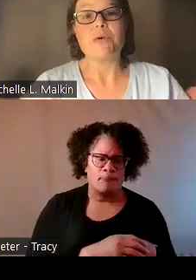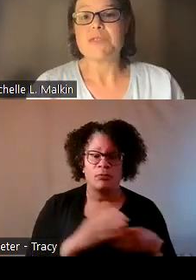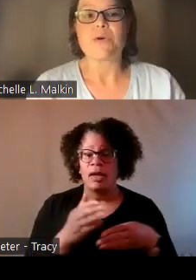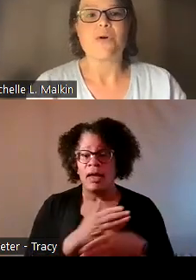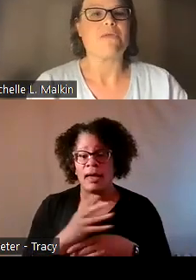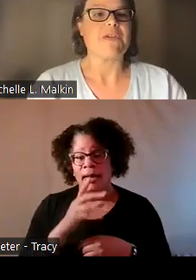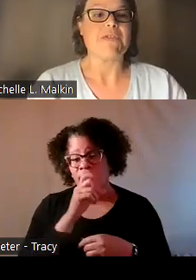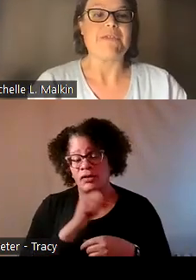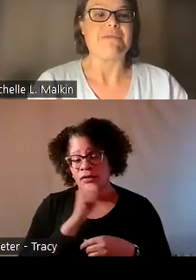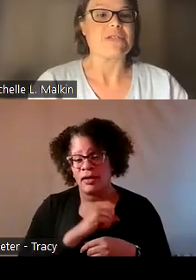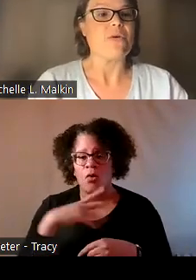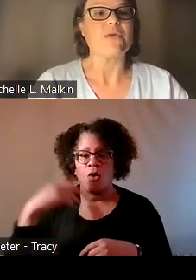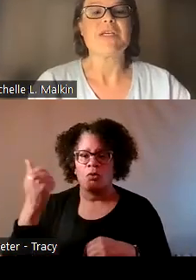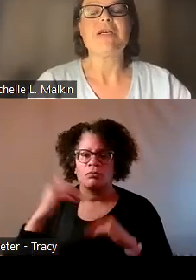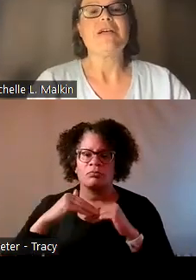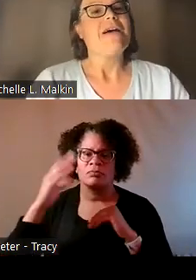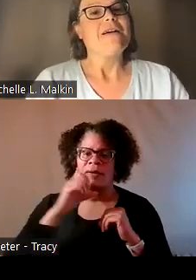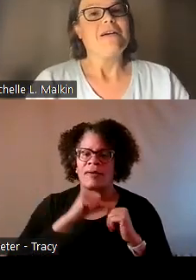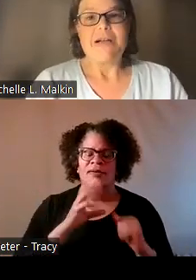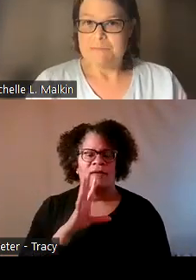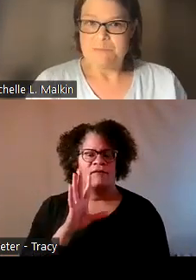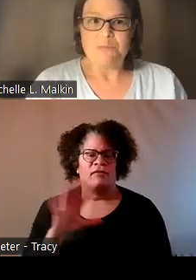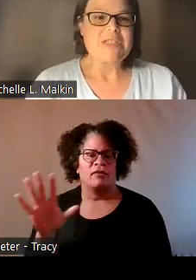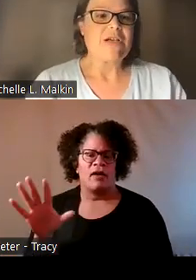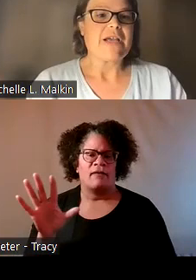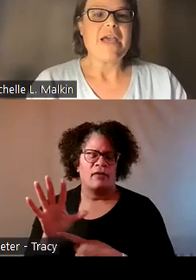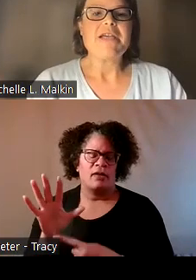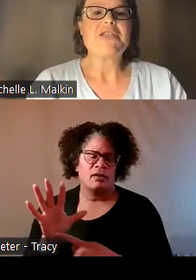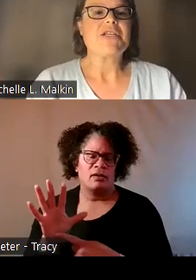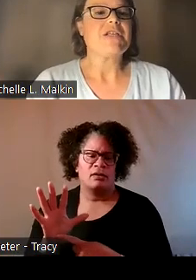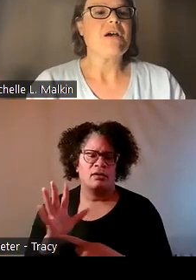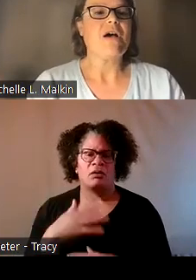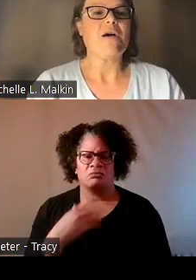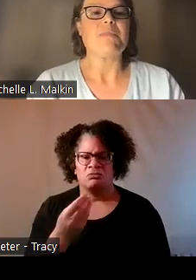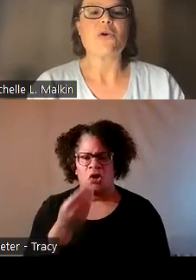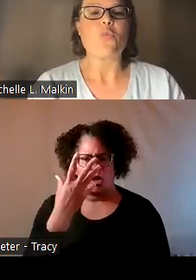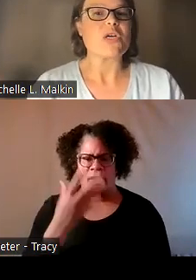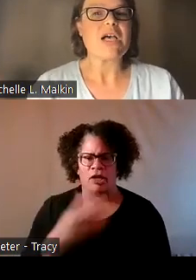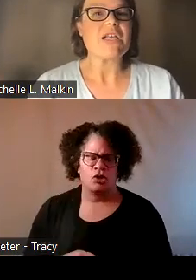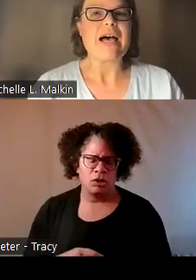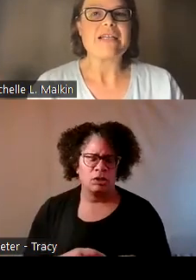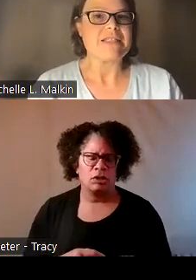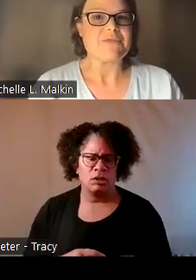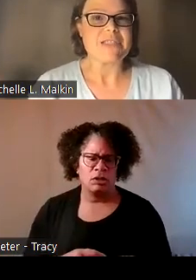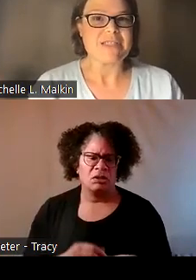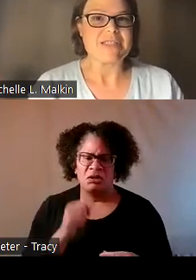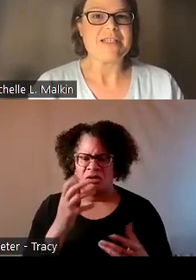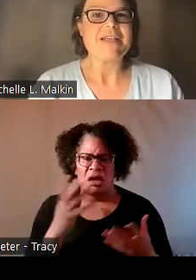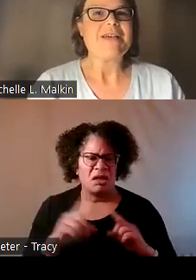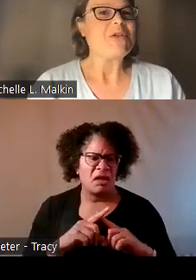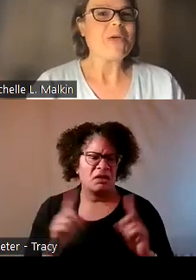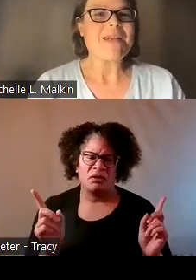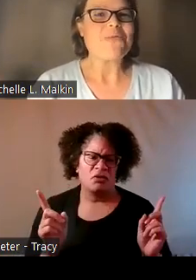for most were over 55 years old, mostly Caucasian. There weren't a lot of